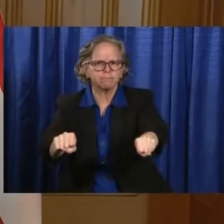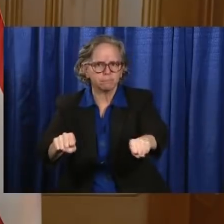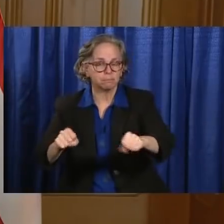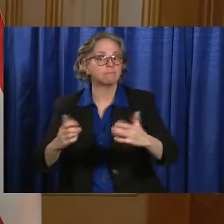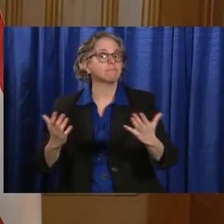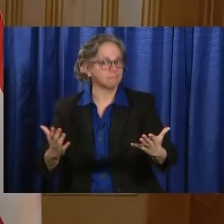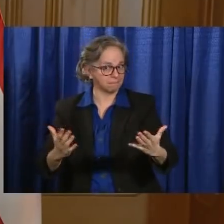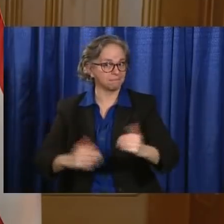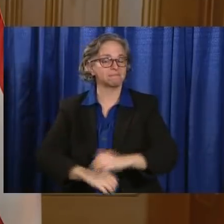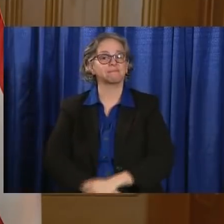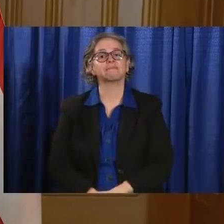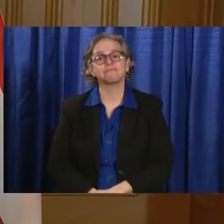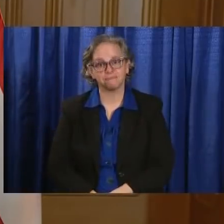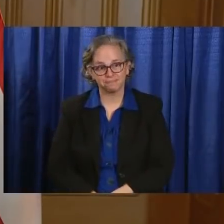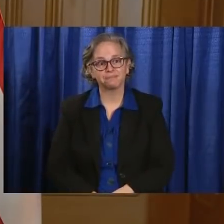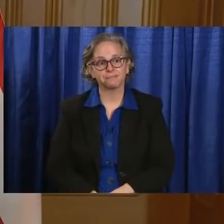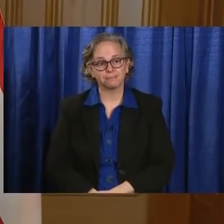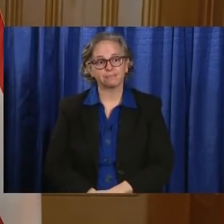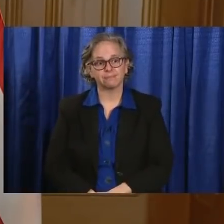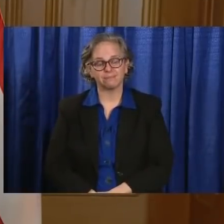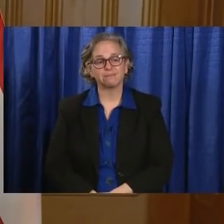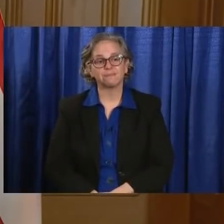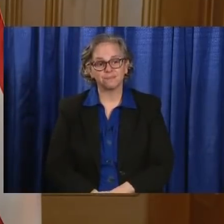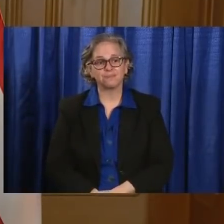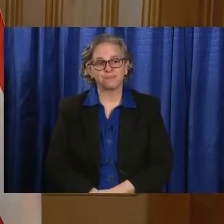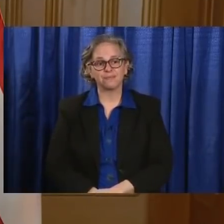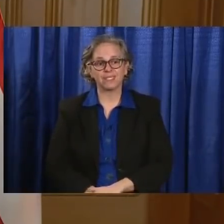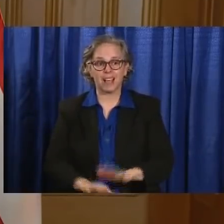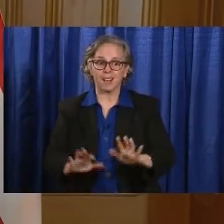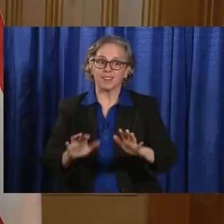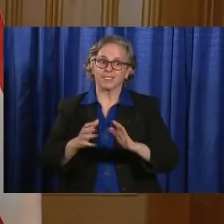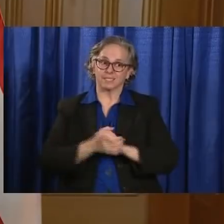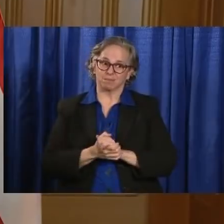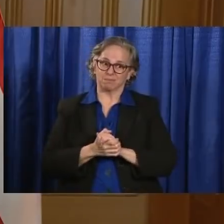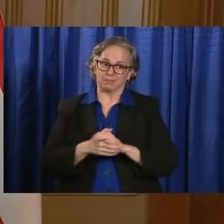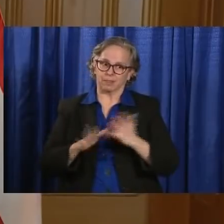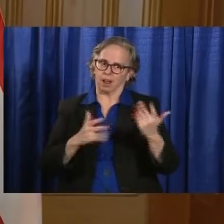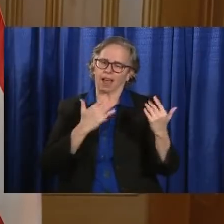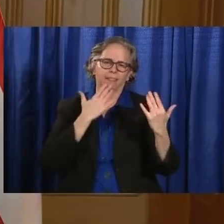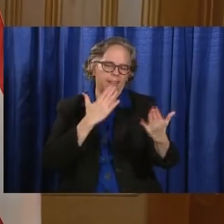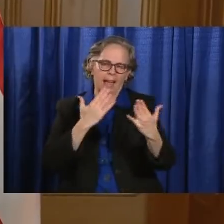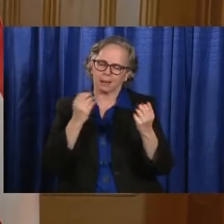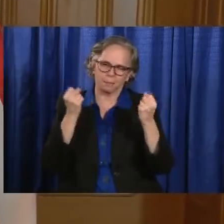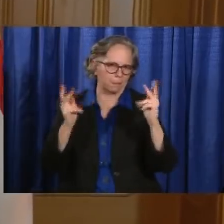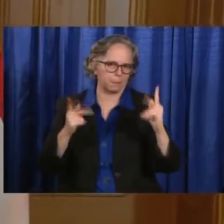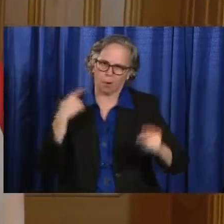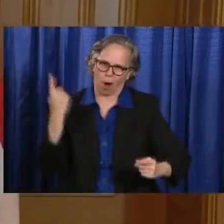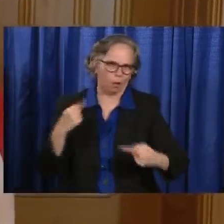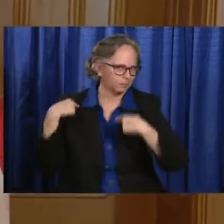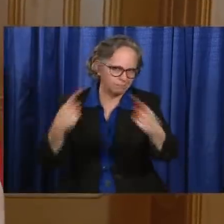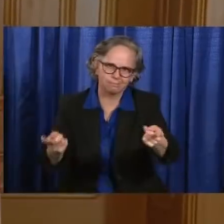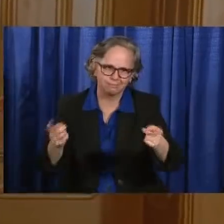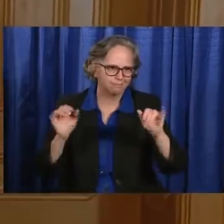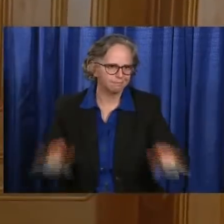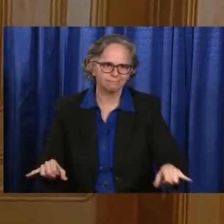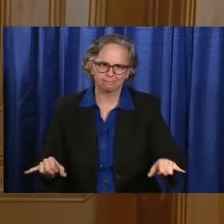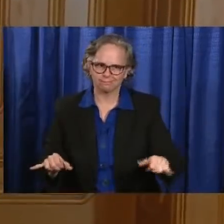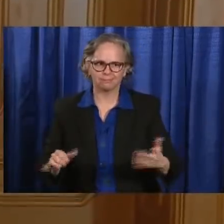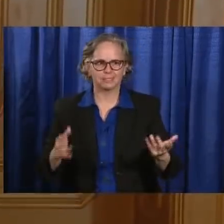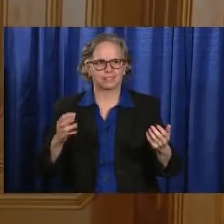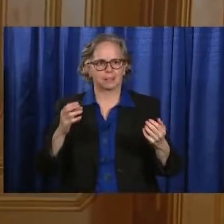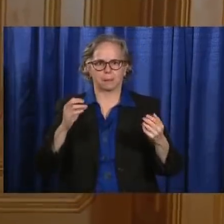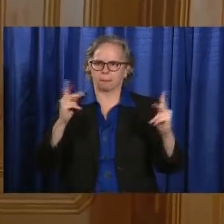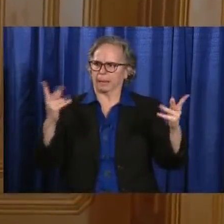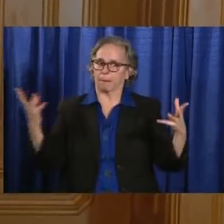Let me take a moment to, we thank a lot of people who do a lot of different things